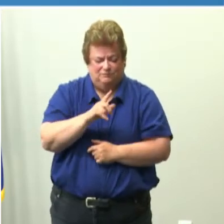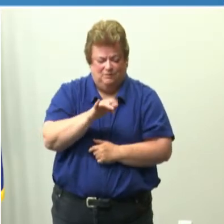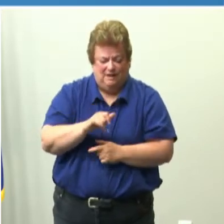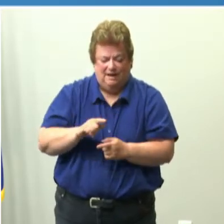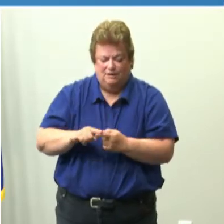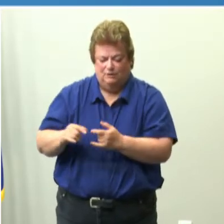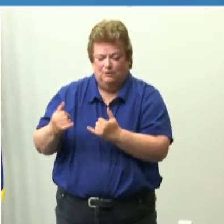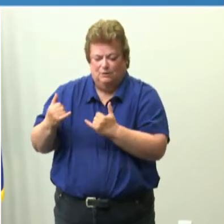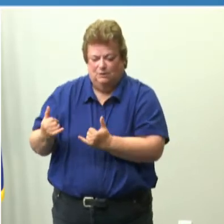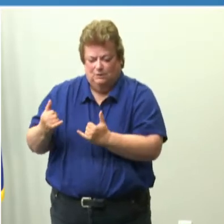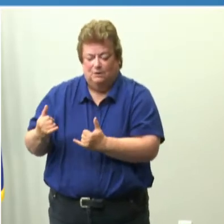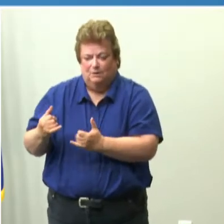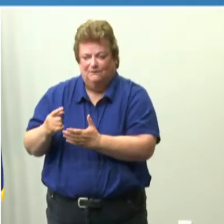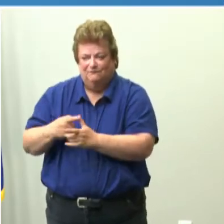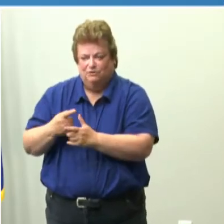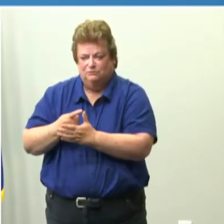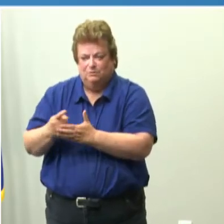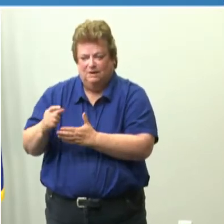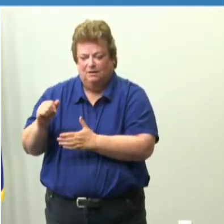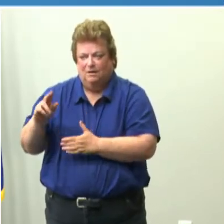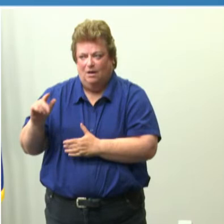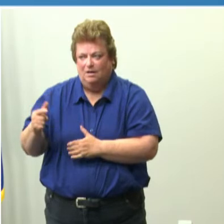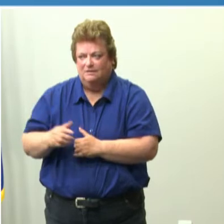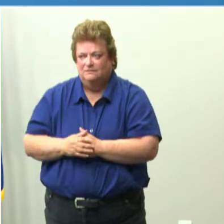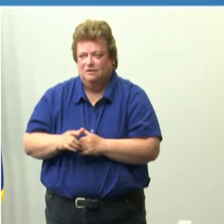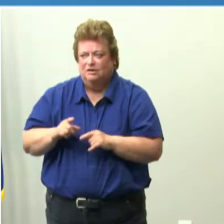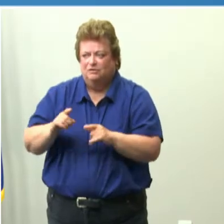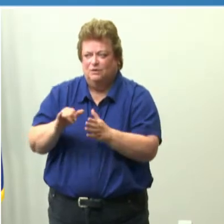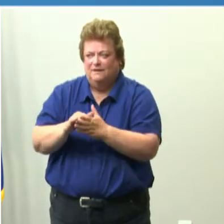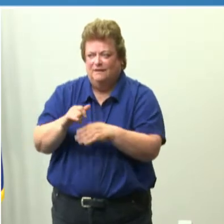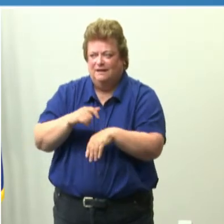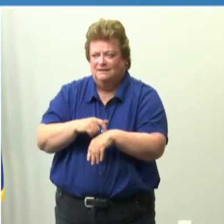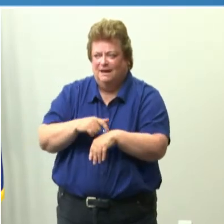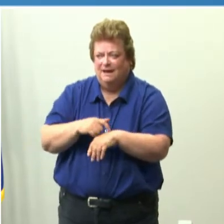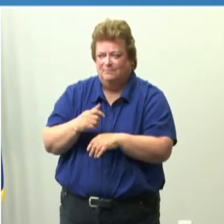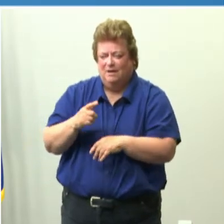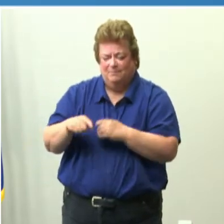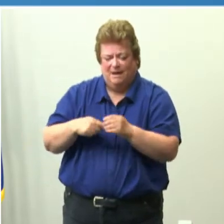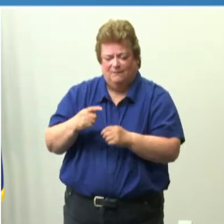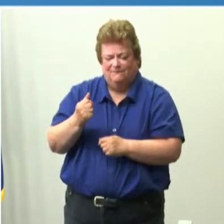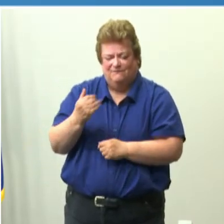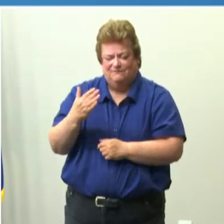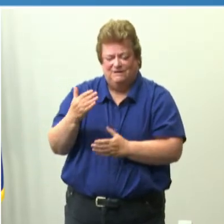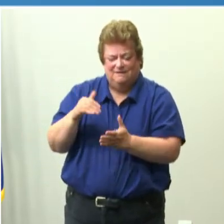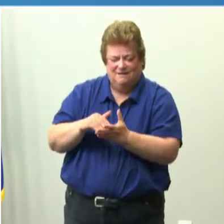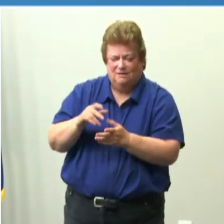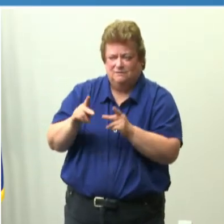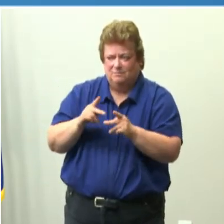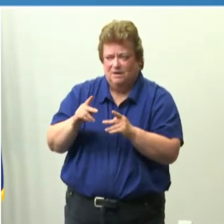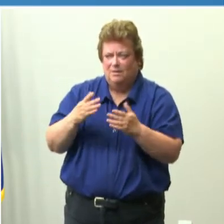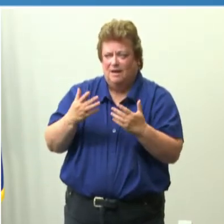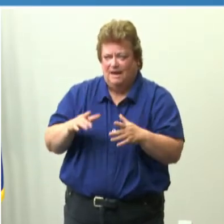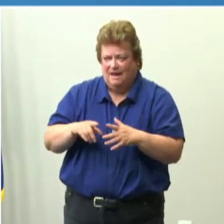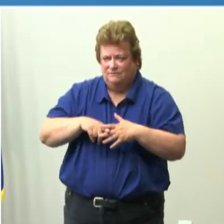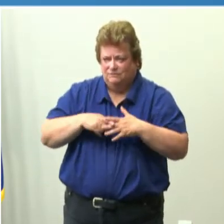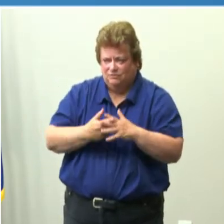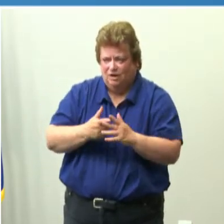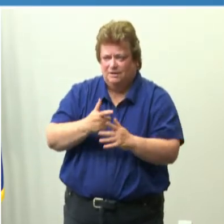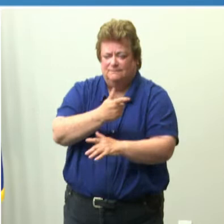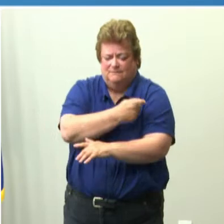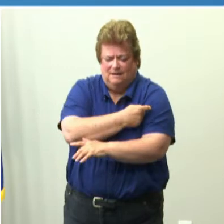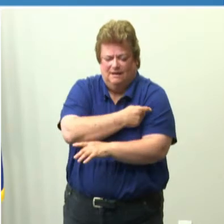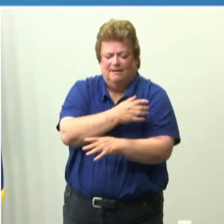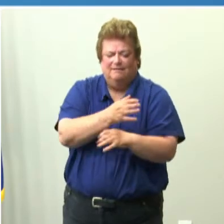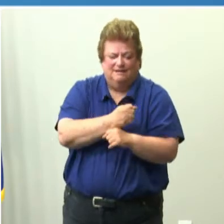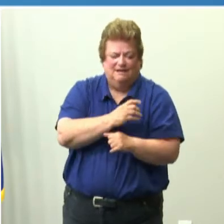through the first week of August. During that time frame, about 15,000 people have initiated vaccination by getting